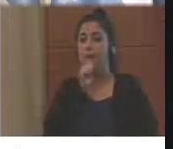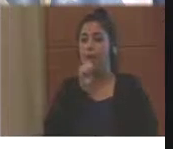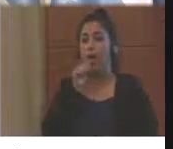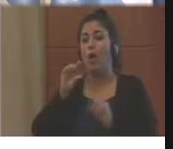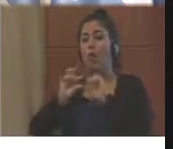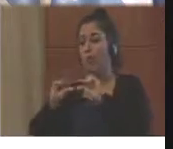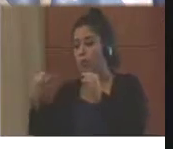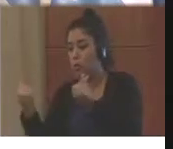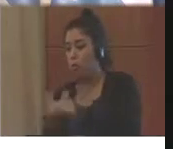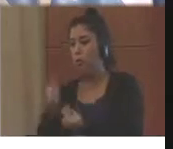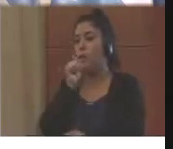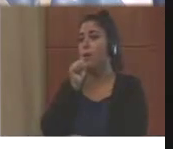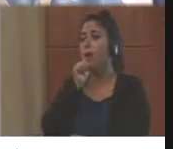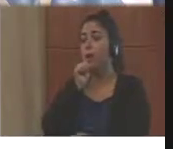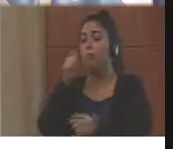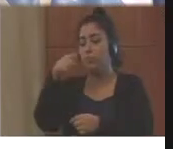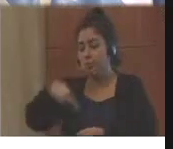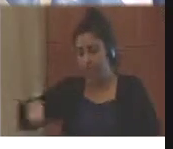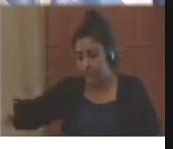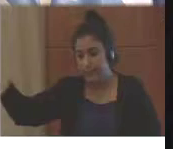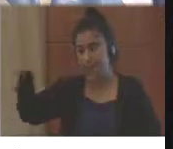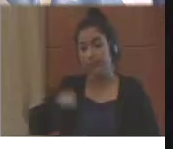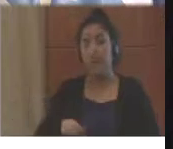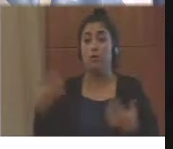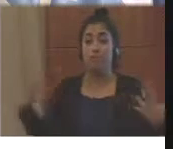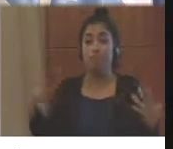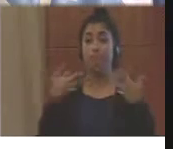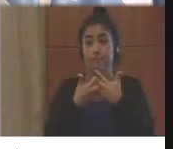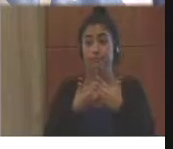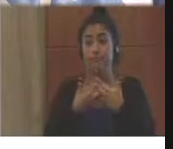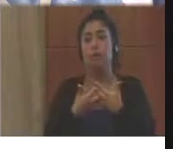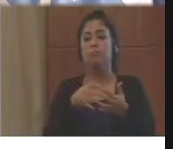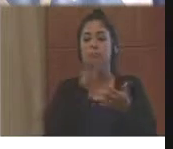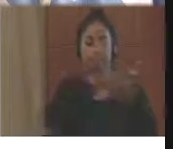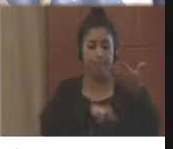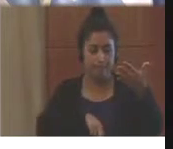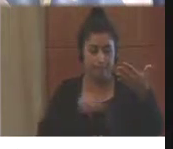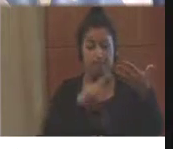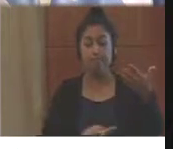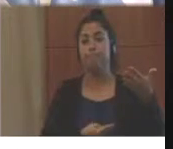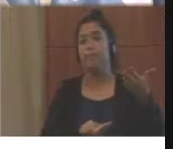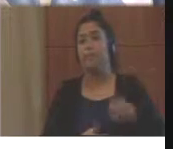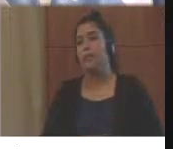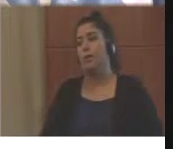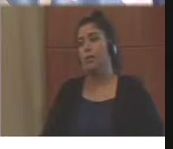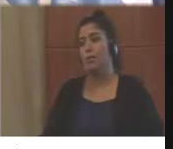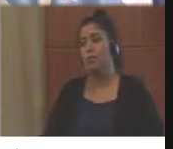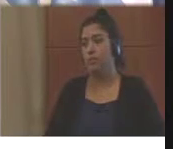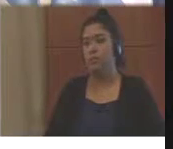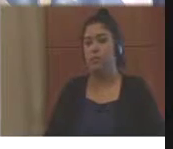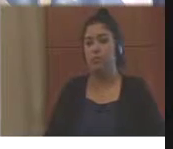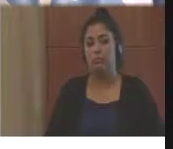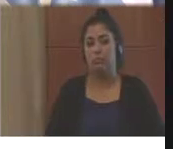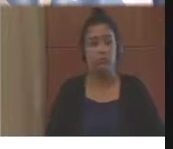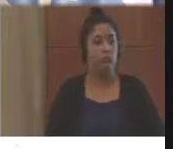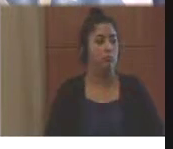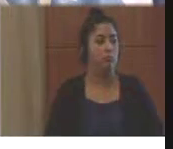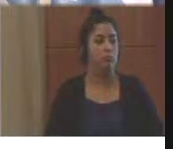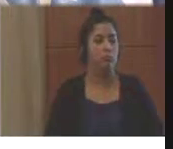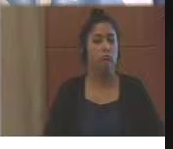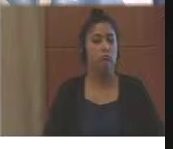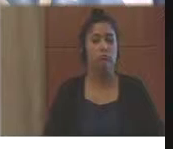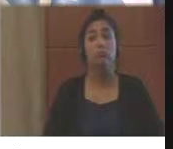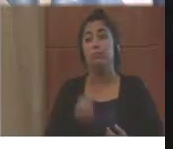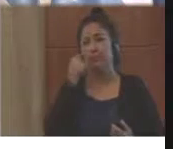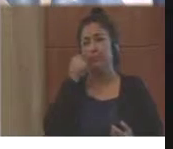sector's commitment, which has been submitted here at this meeting, and that it is reflected in the statement. So